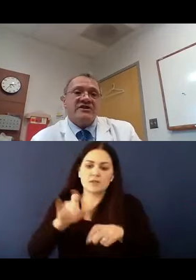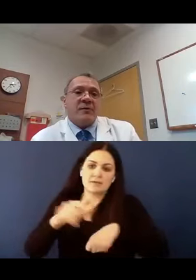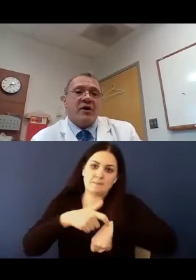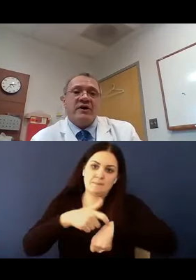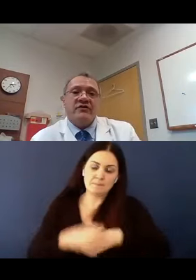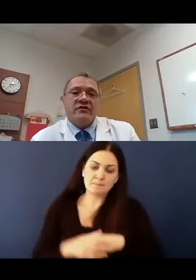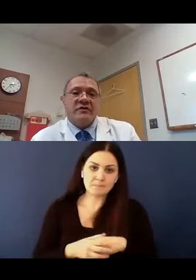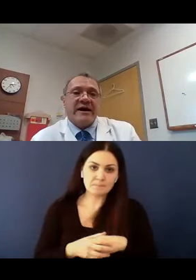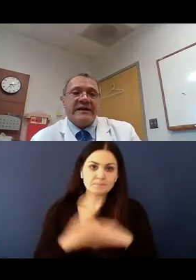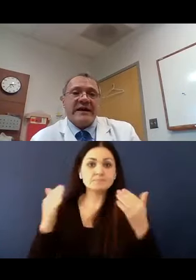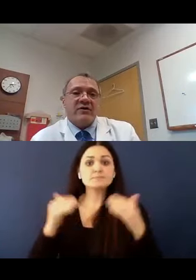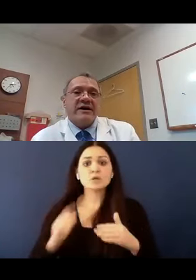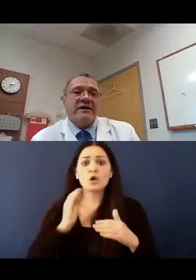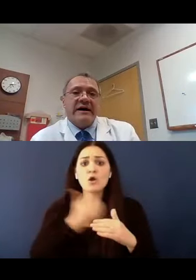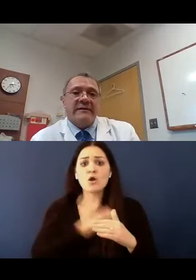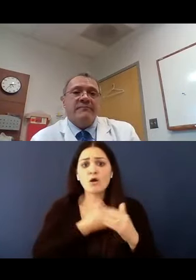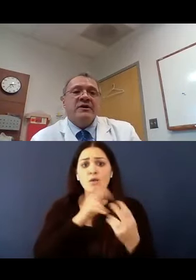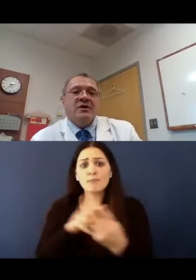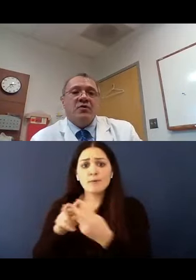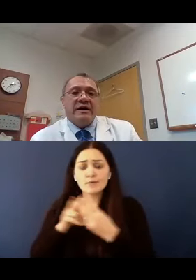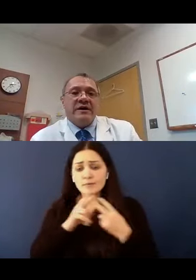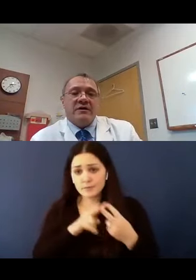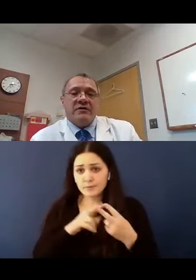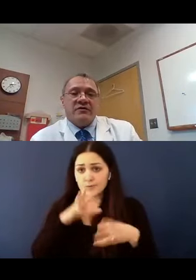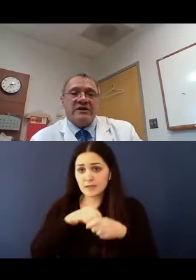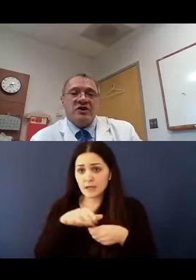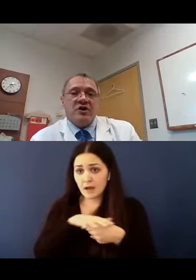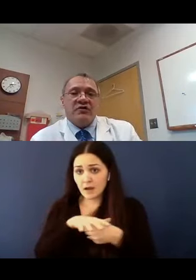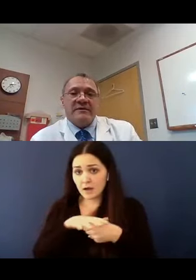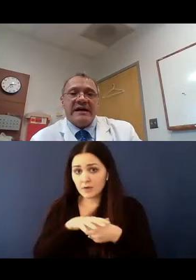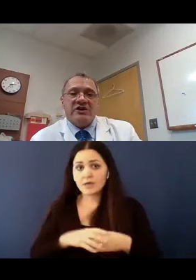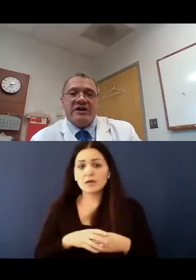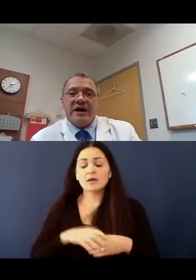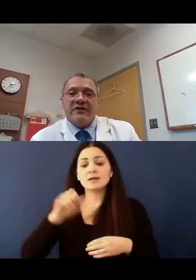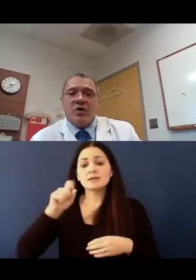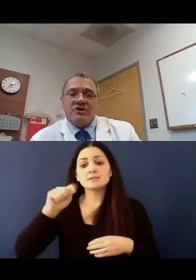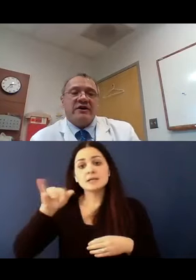And these are our partners around the area. St. Joe's,